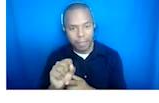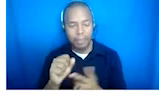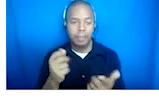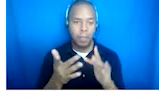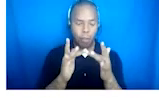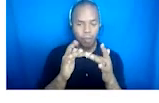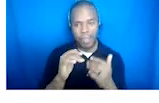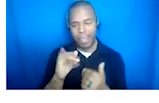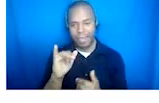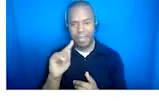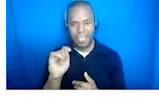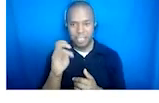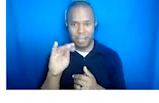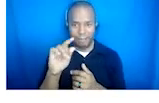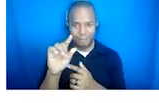more acronyms.